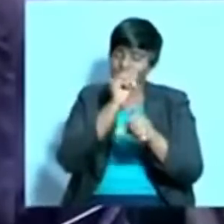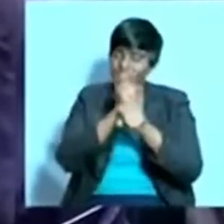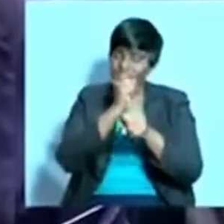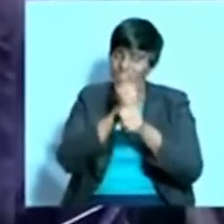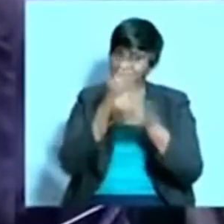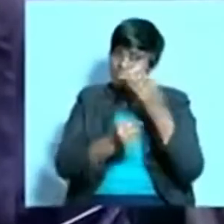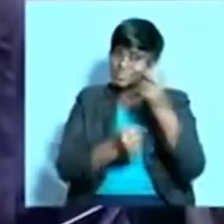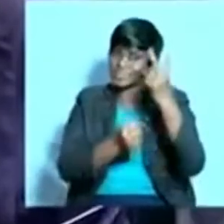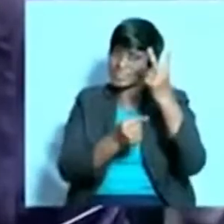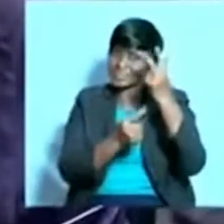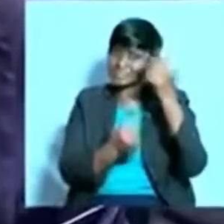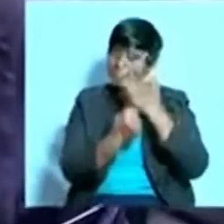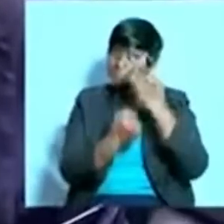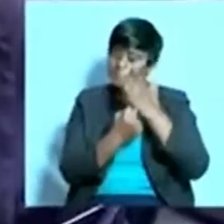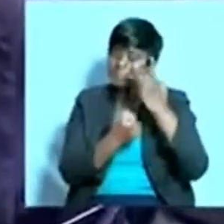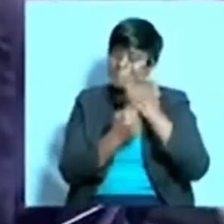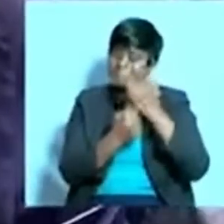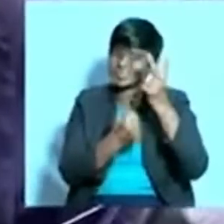2 terms.